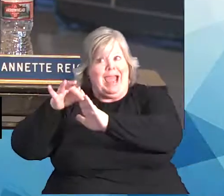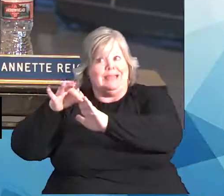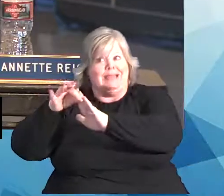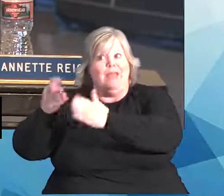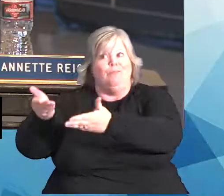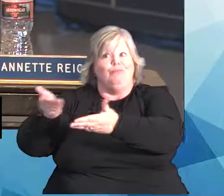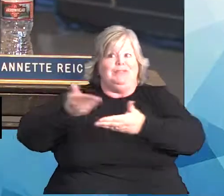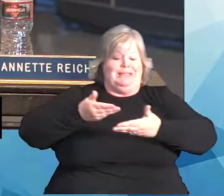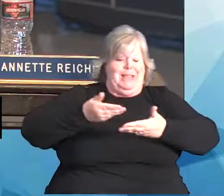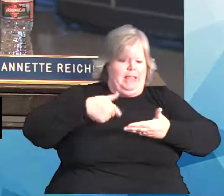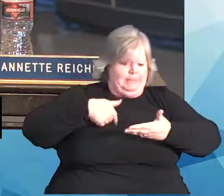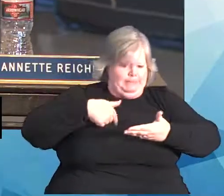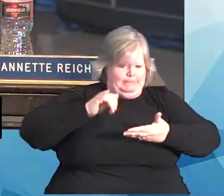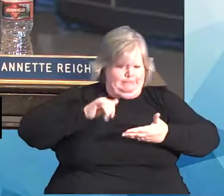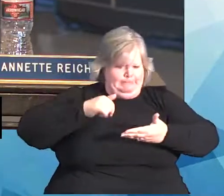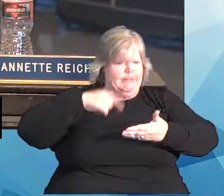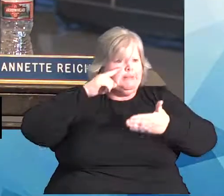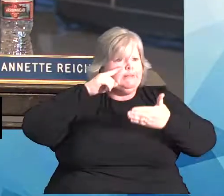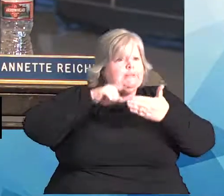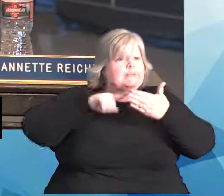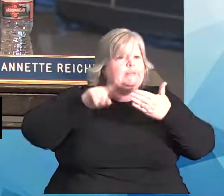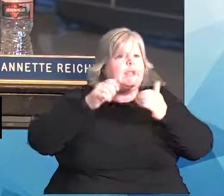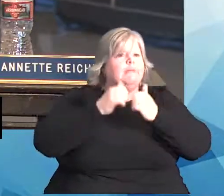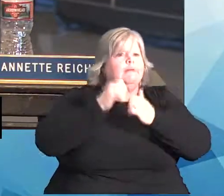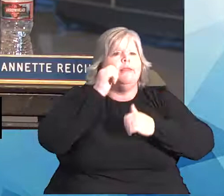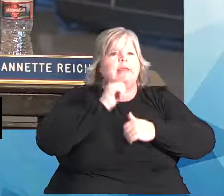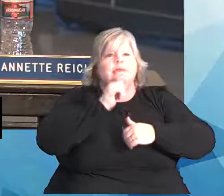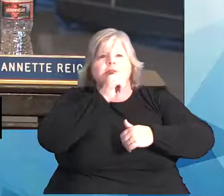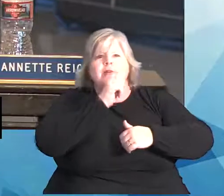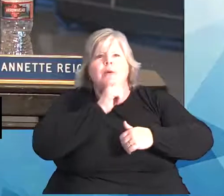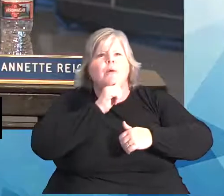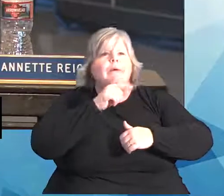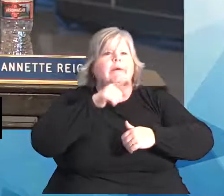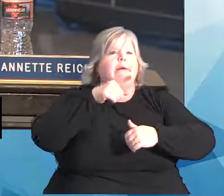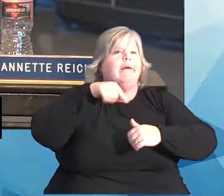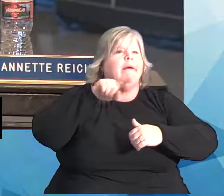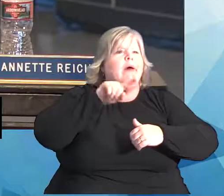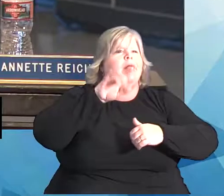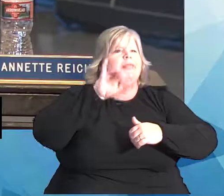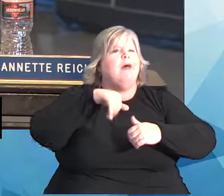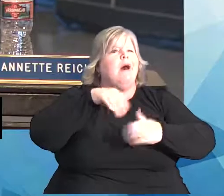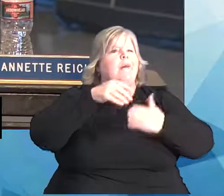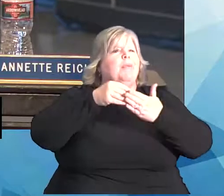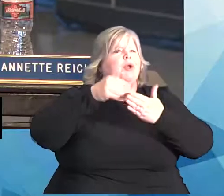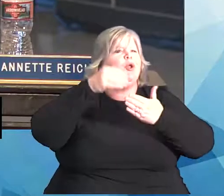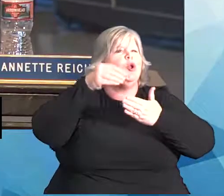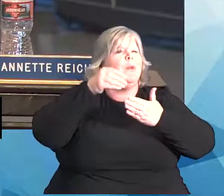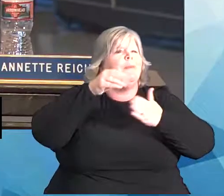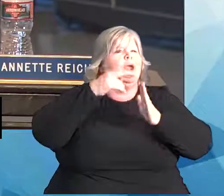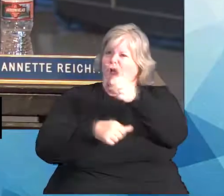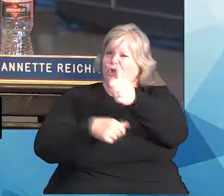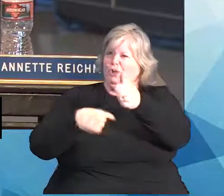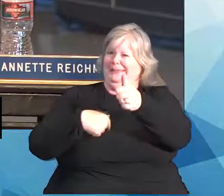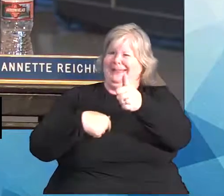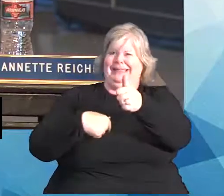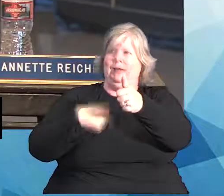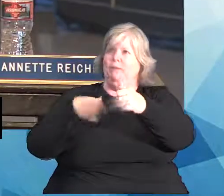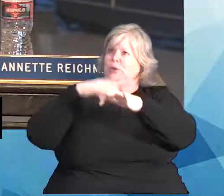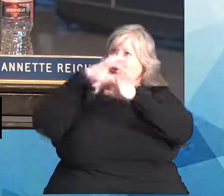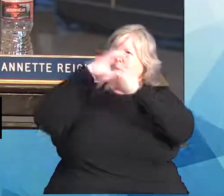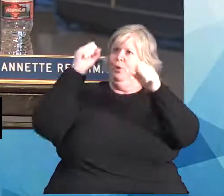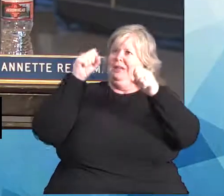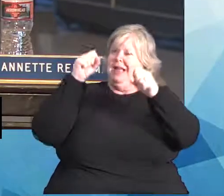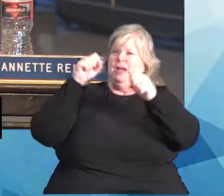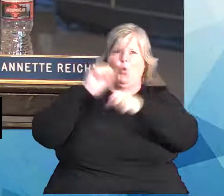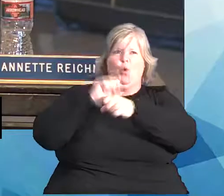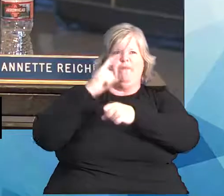when I checked with our Arizona procurement rules, rather